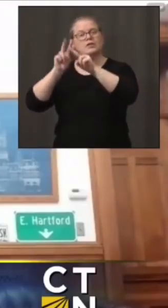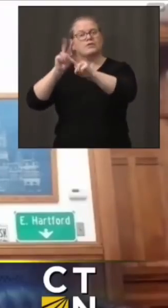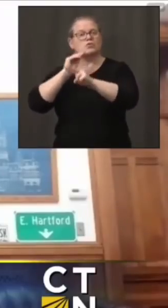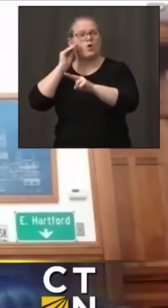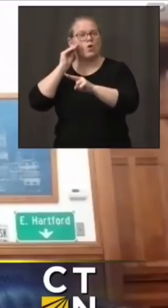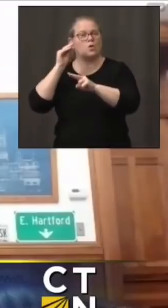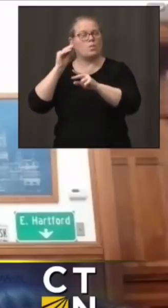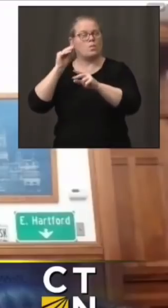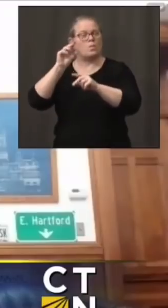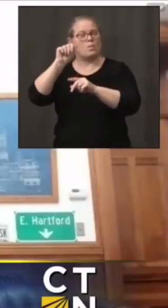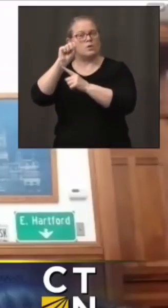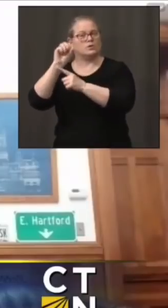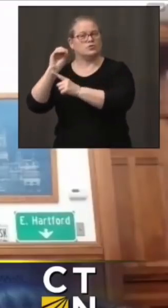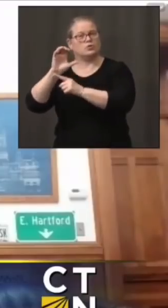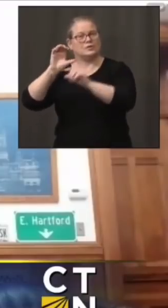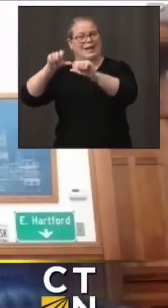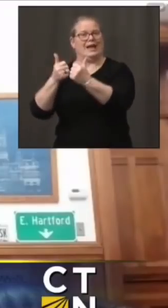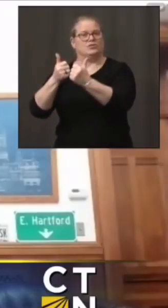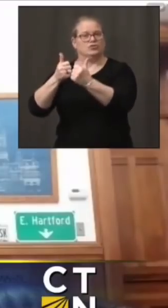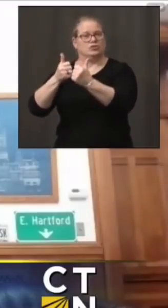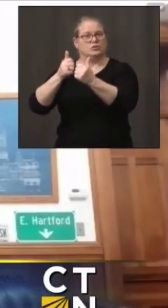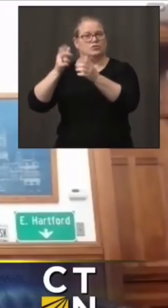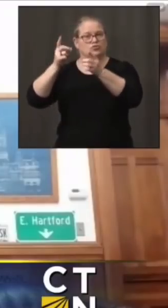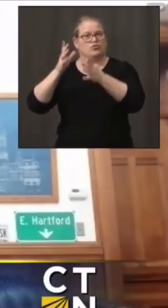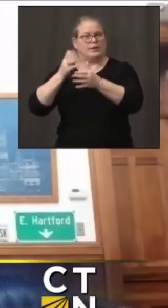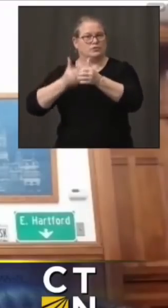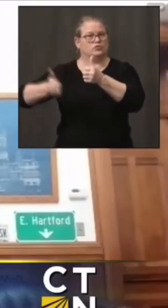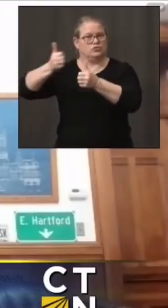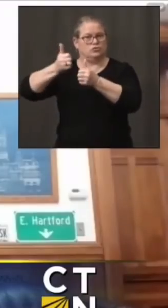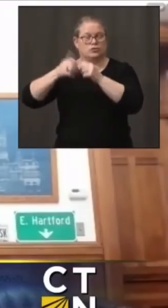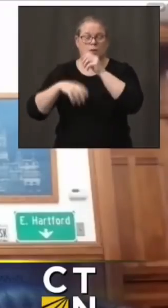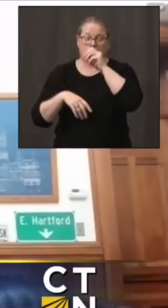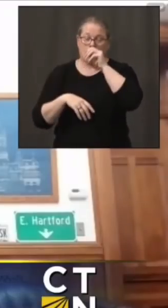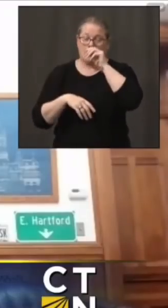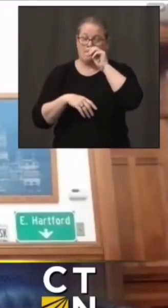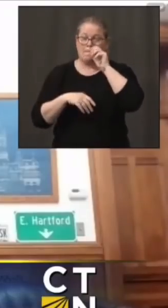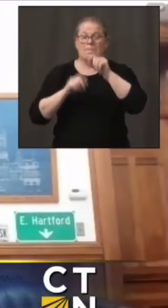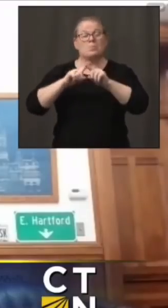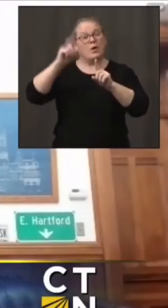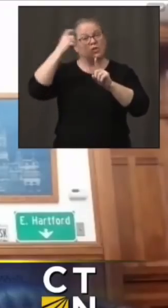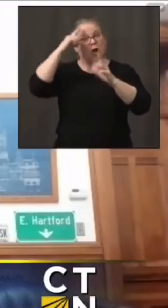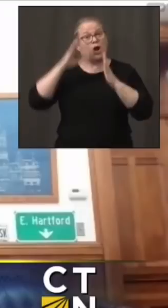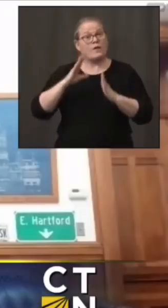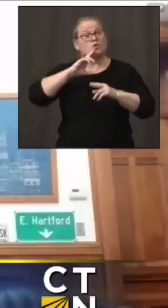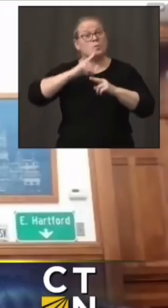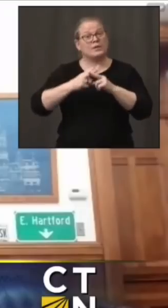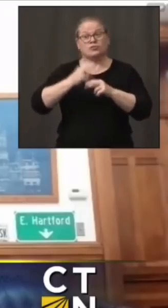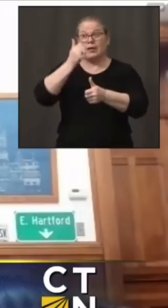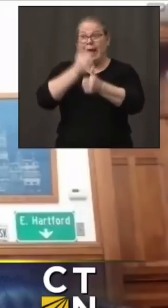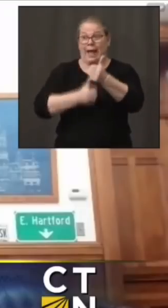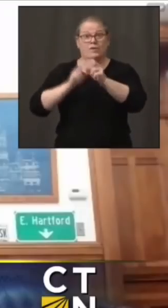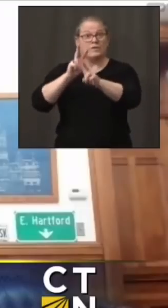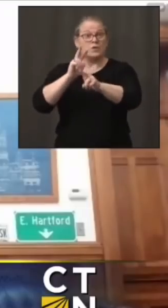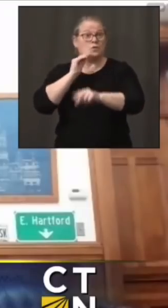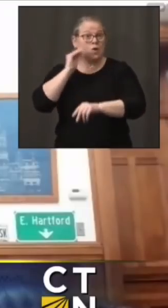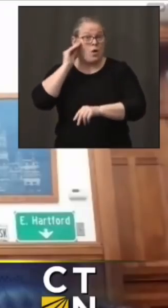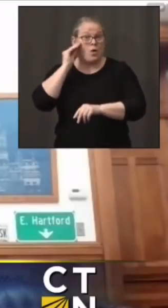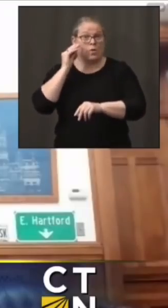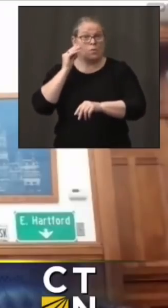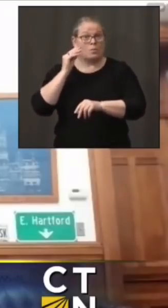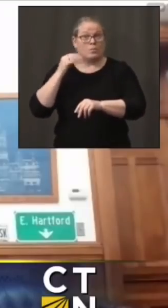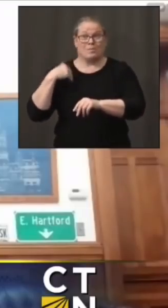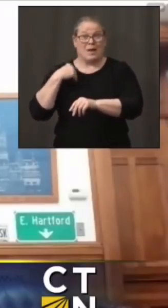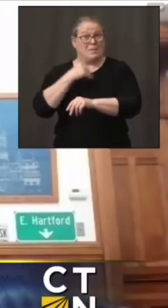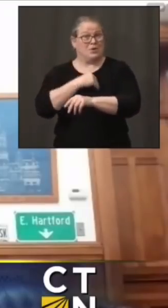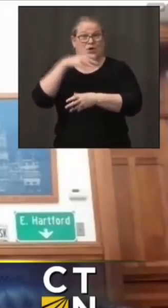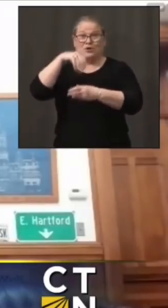end. But one of the things the governor mentioned last week when he spoke about this is that not every funeral home is members of